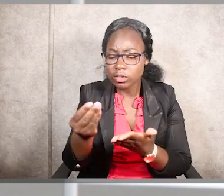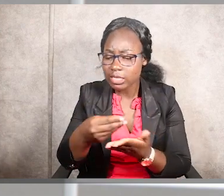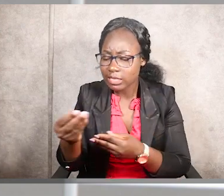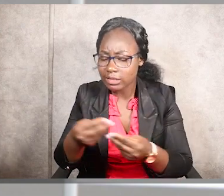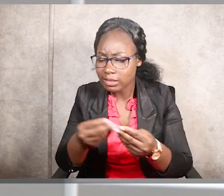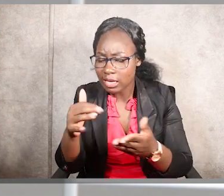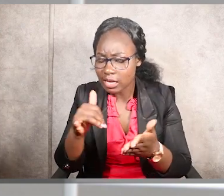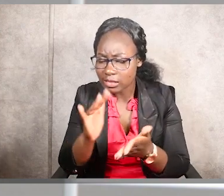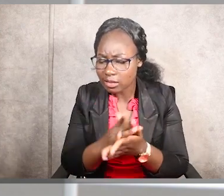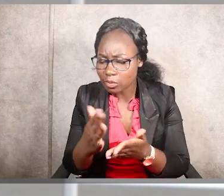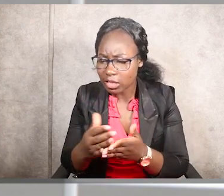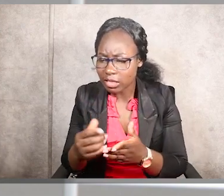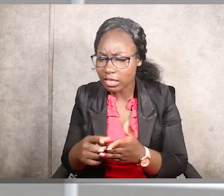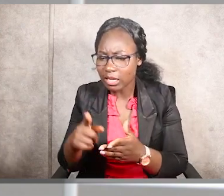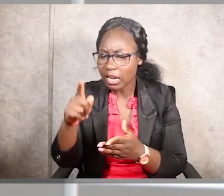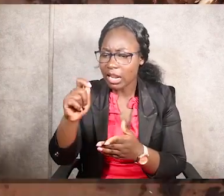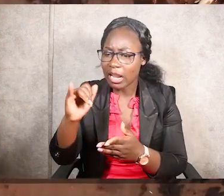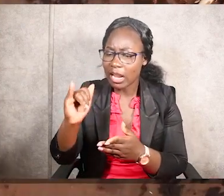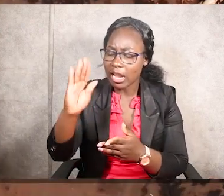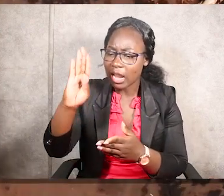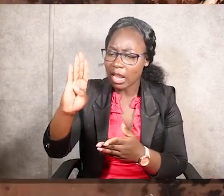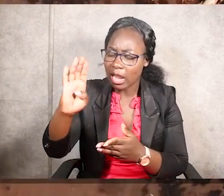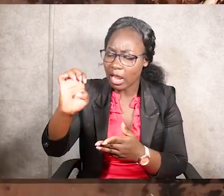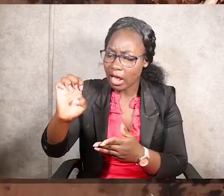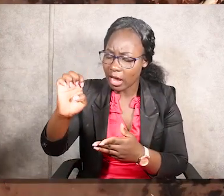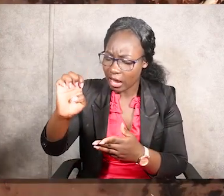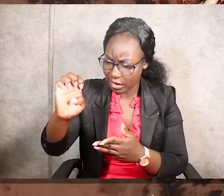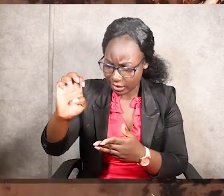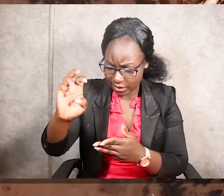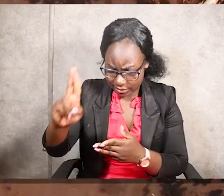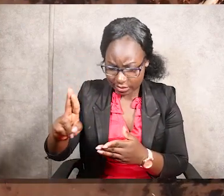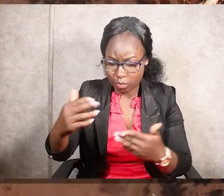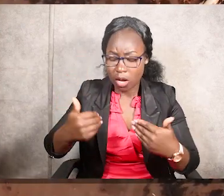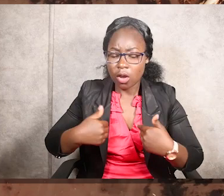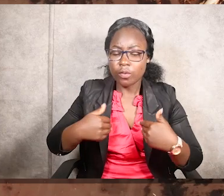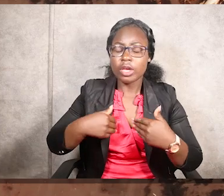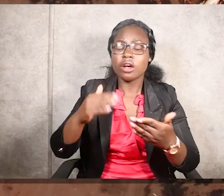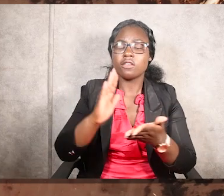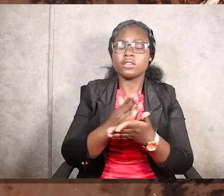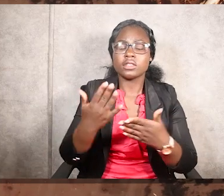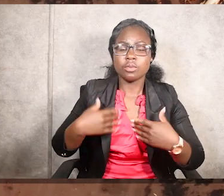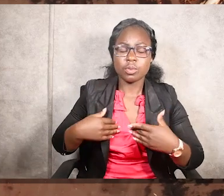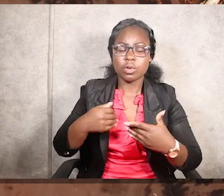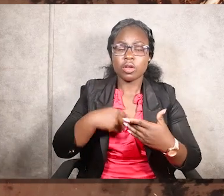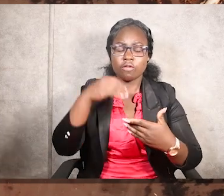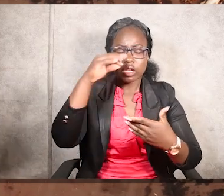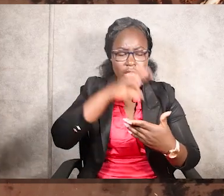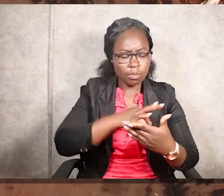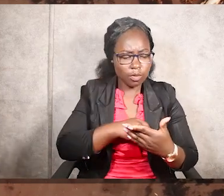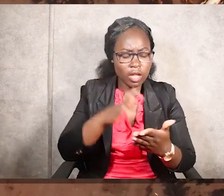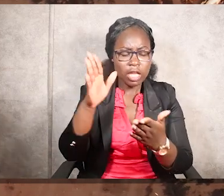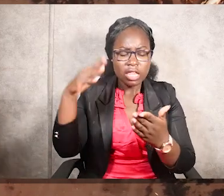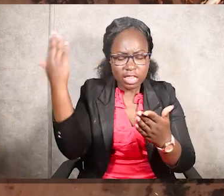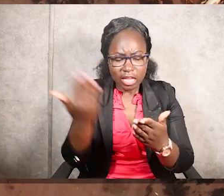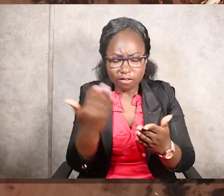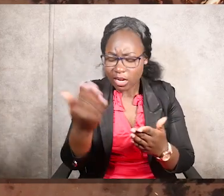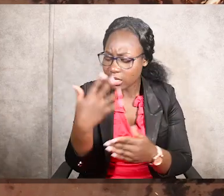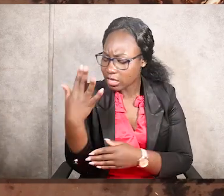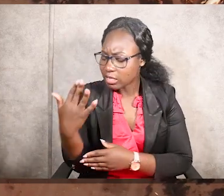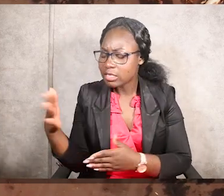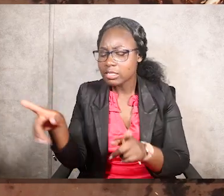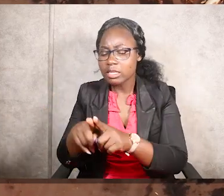timber. Some people have put profits ahead of the environment. That means that they have cut down trees, they have damaged the